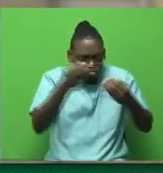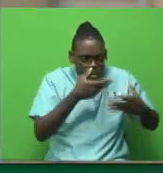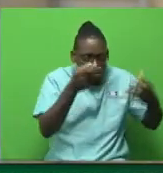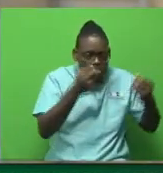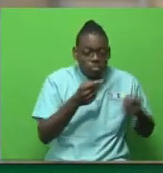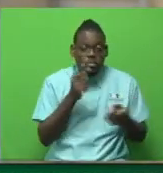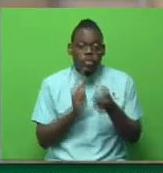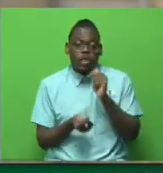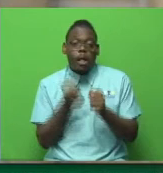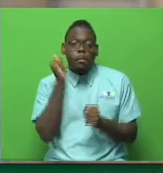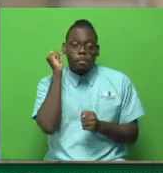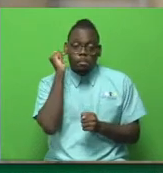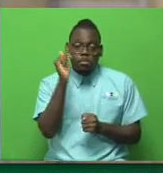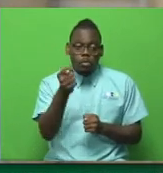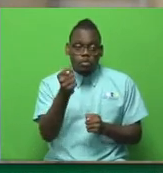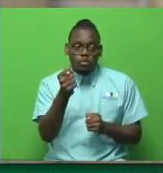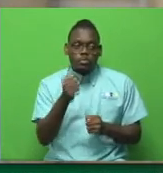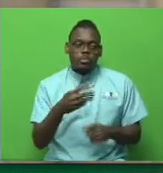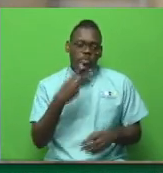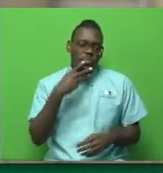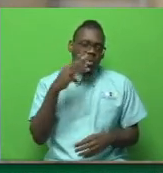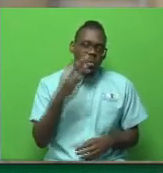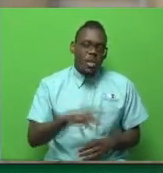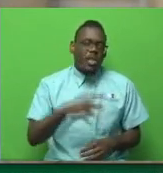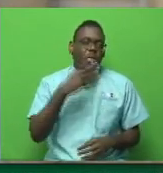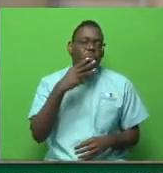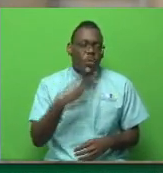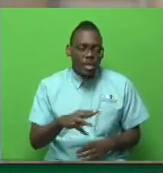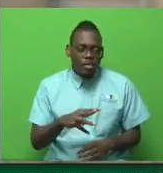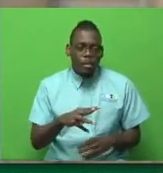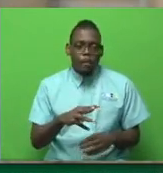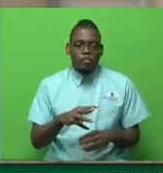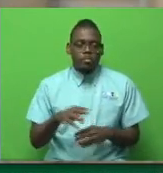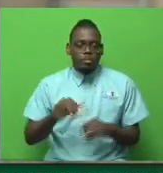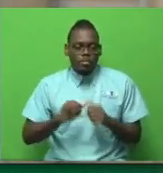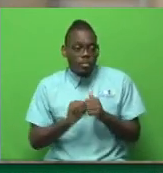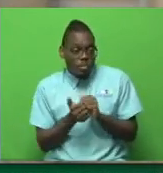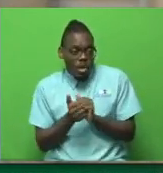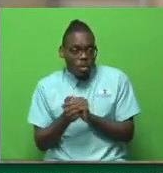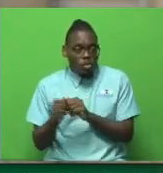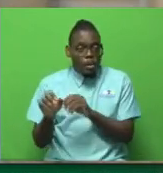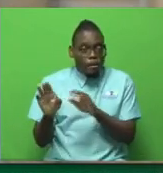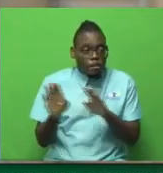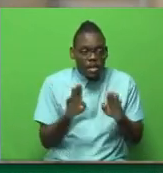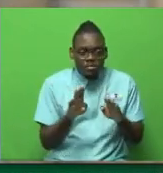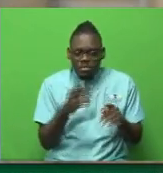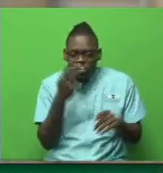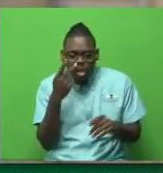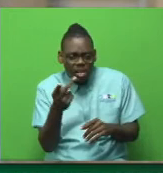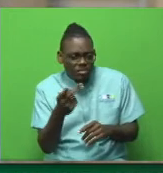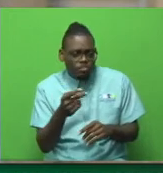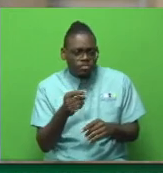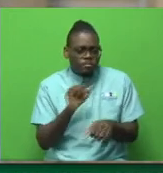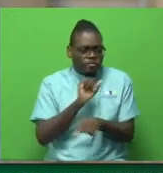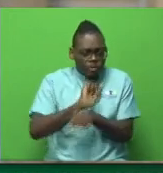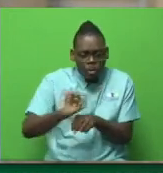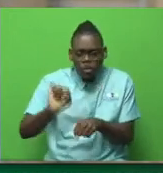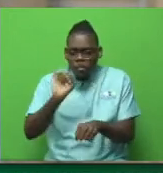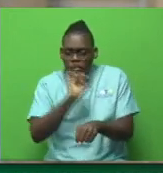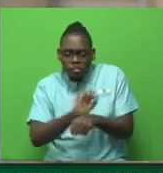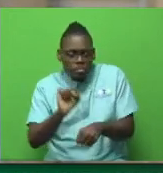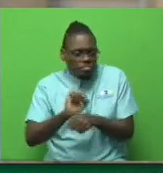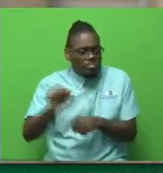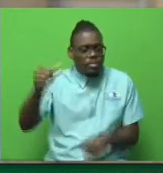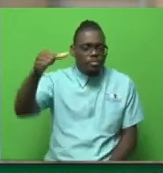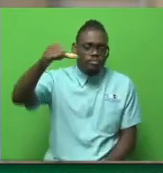so Deputy speaker we gave ourselves far too much credit when asked exactly where what where this list came from